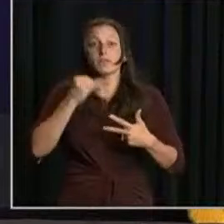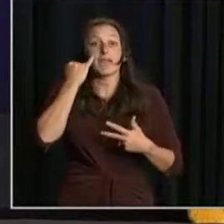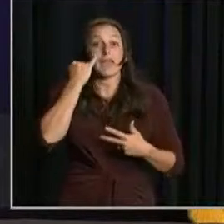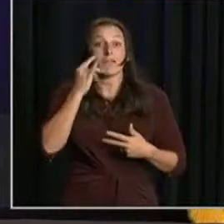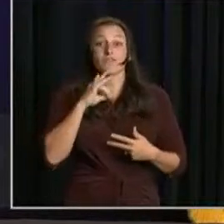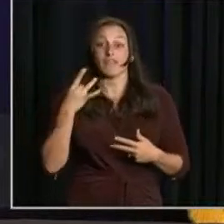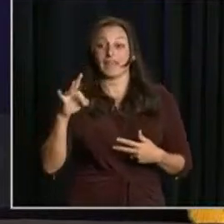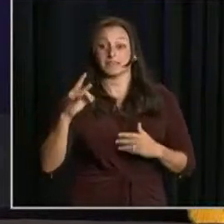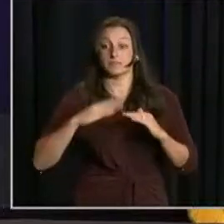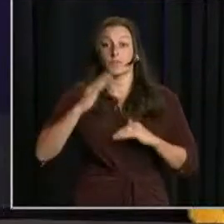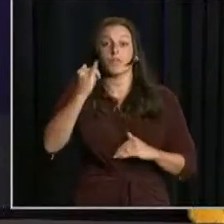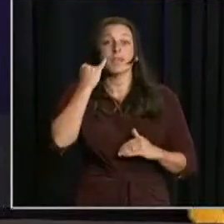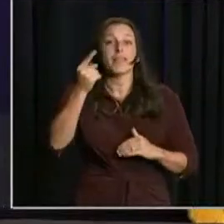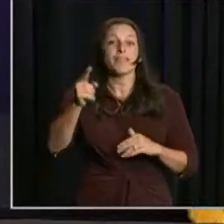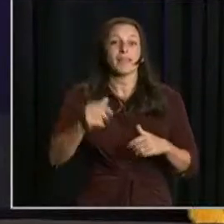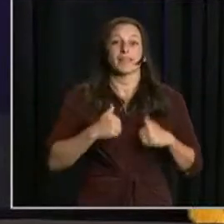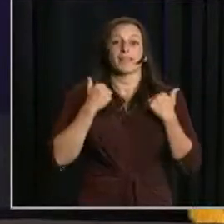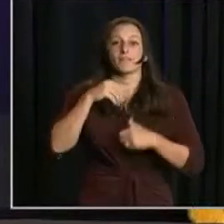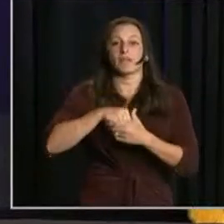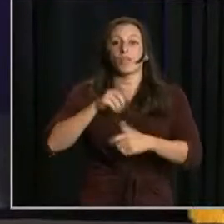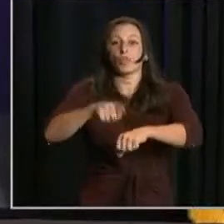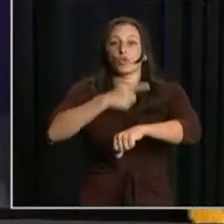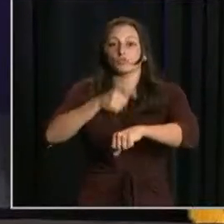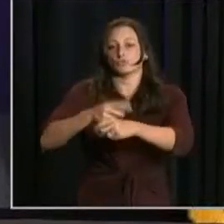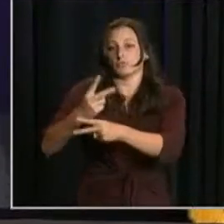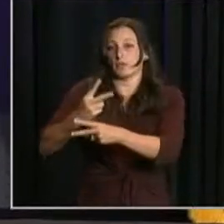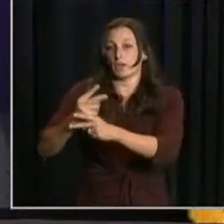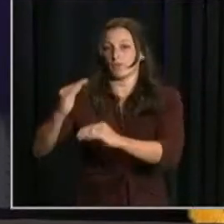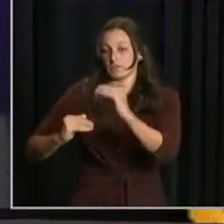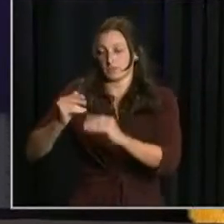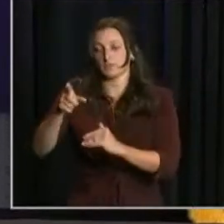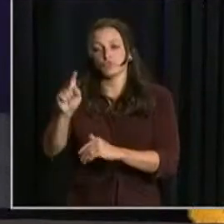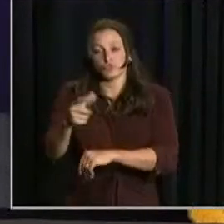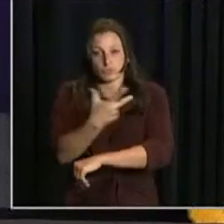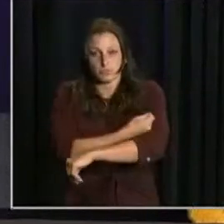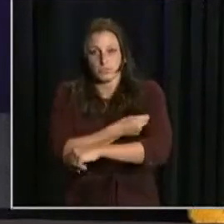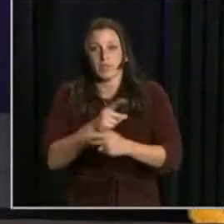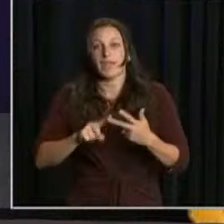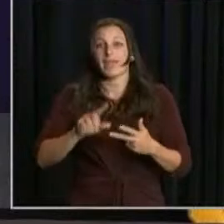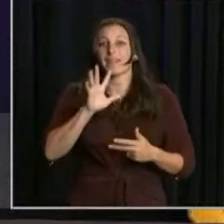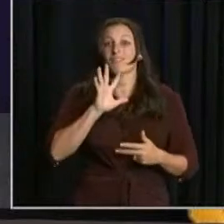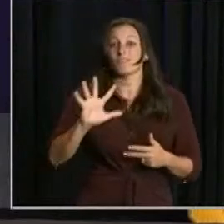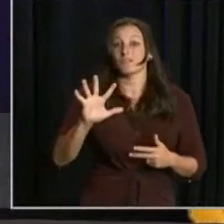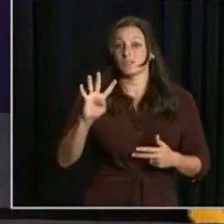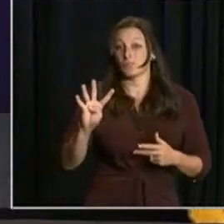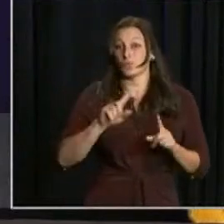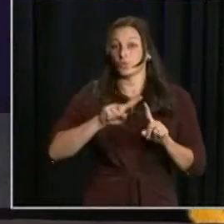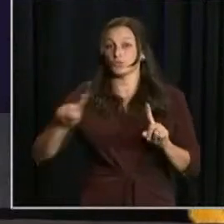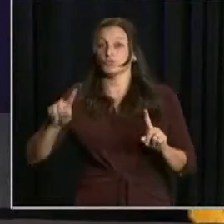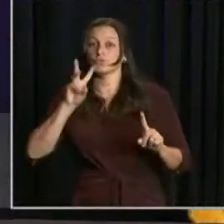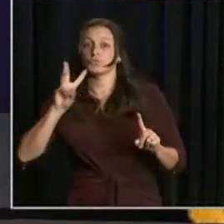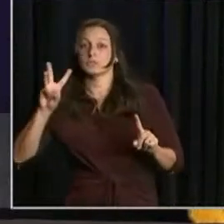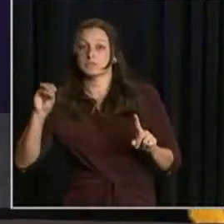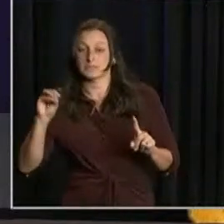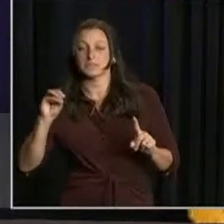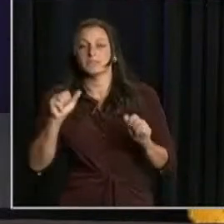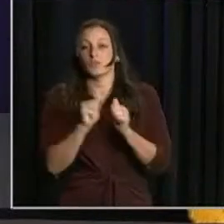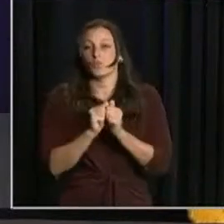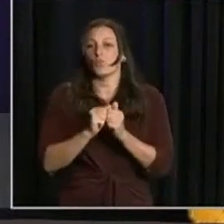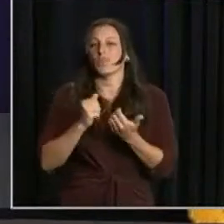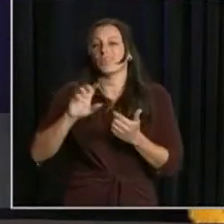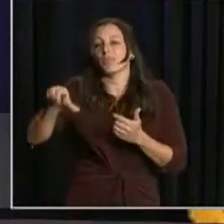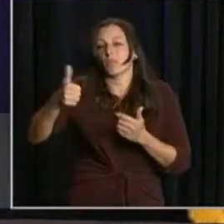older in long-term care facilities, and 50 to 64 years of age with underlying medical conditions. In